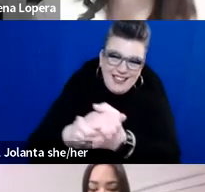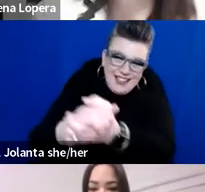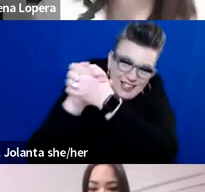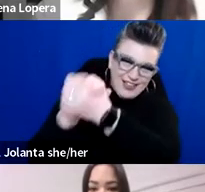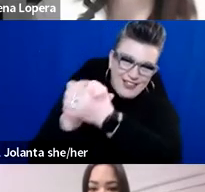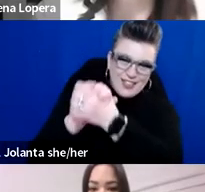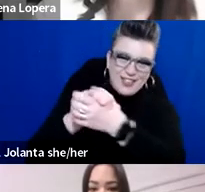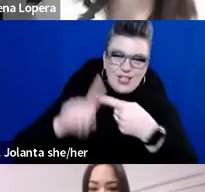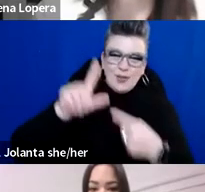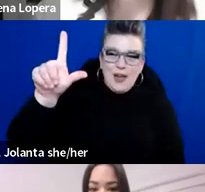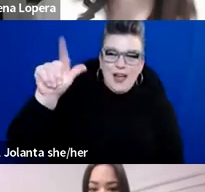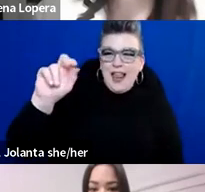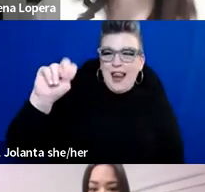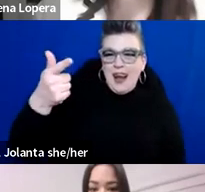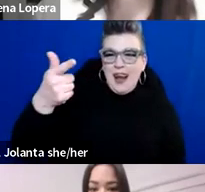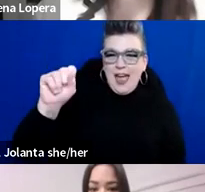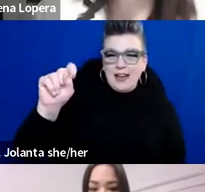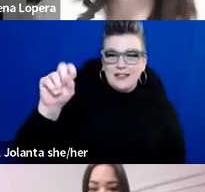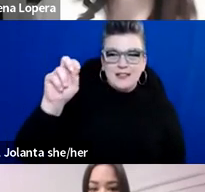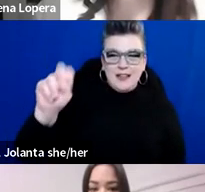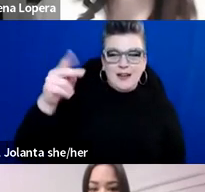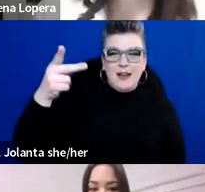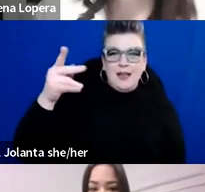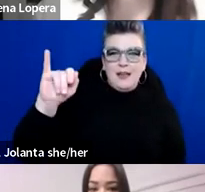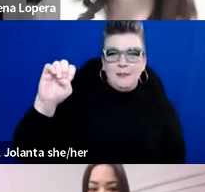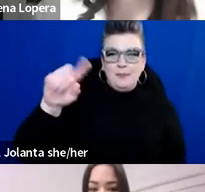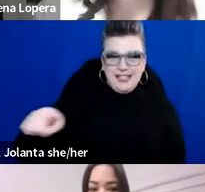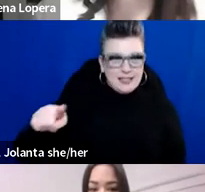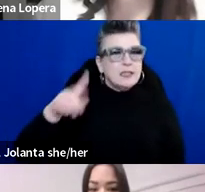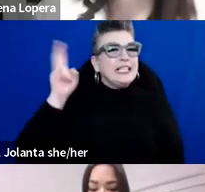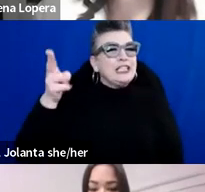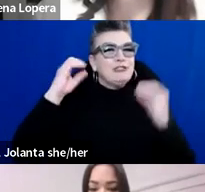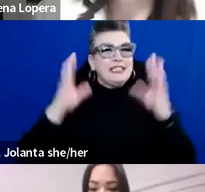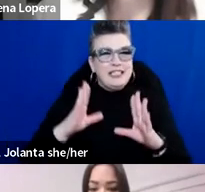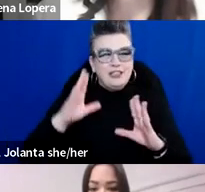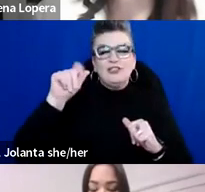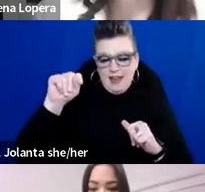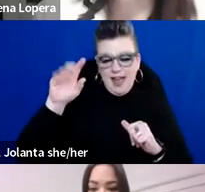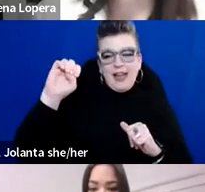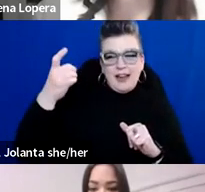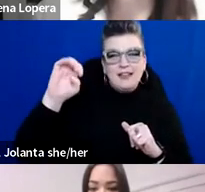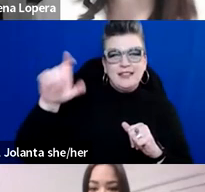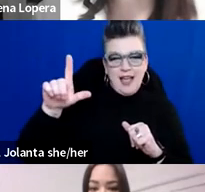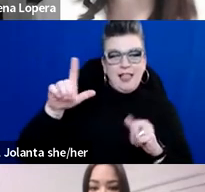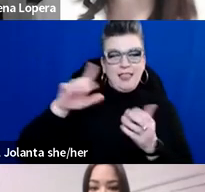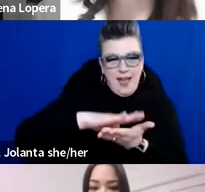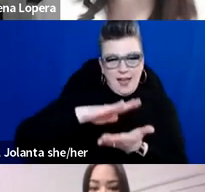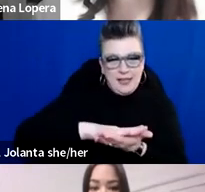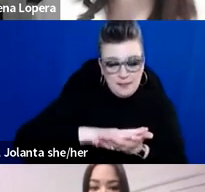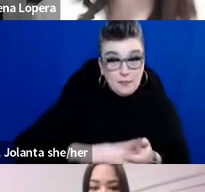langston peace a history teacher at excel academy amanda